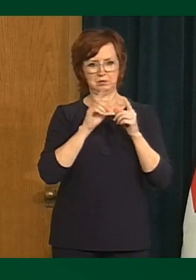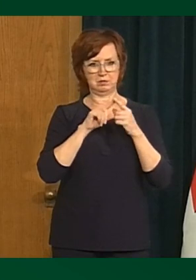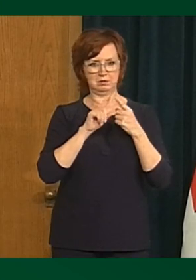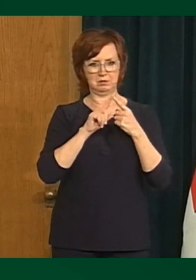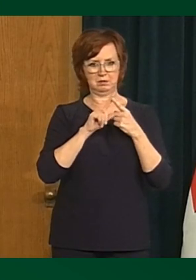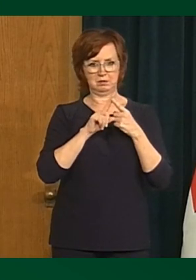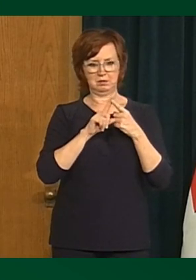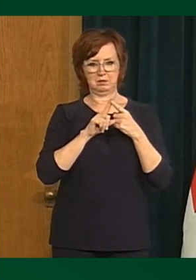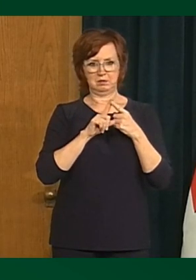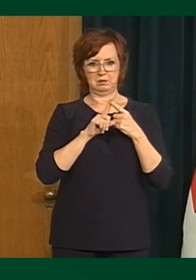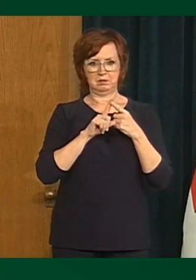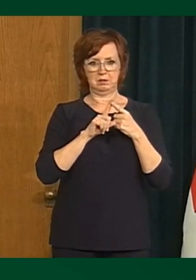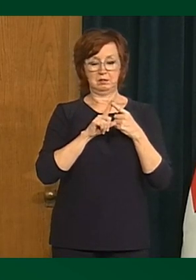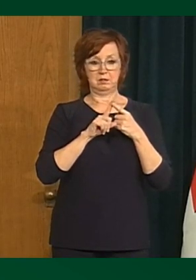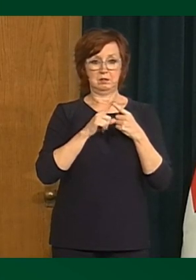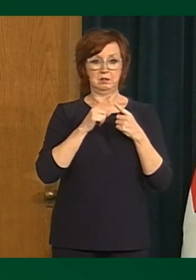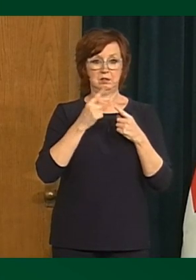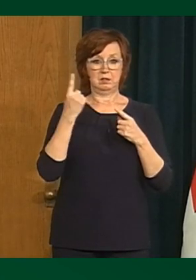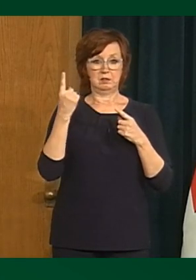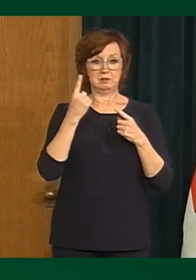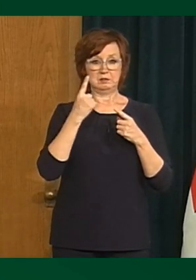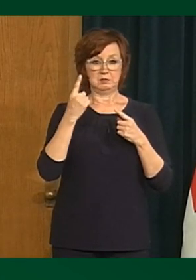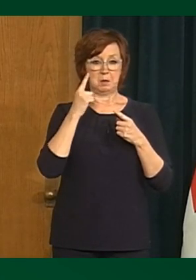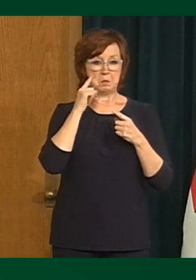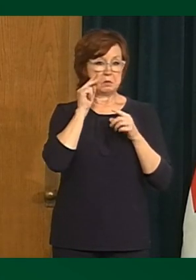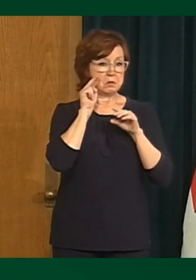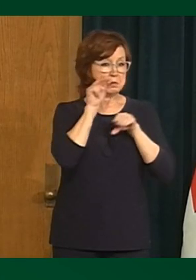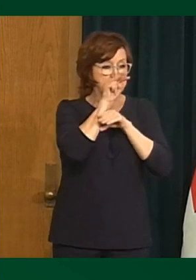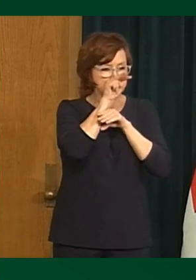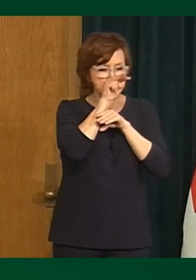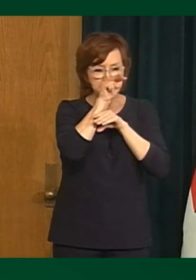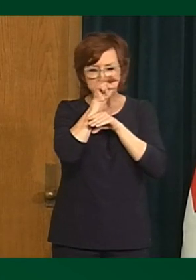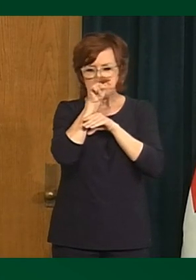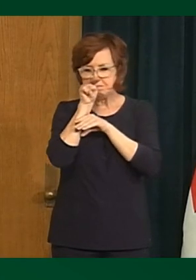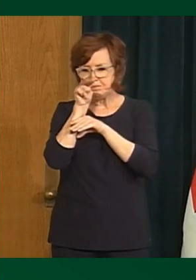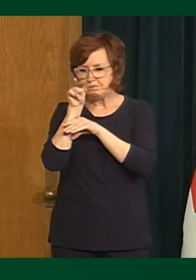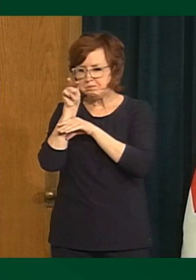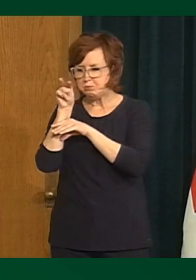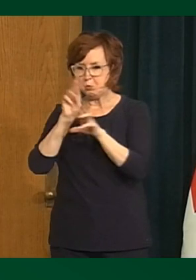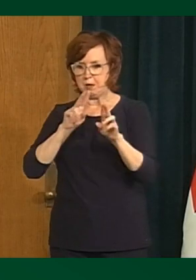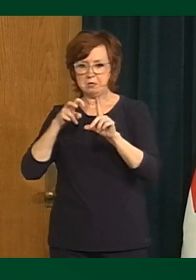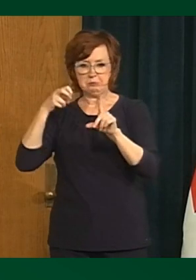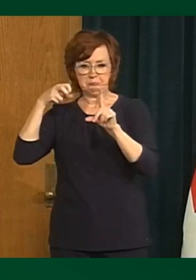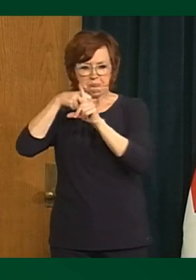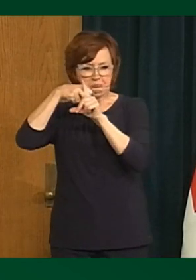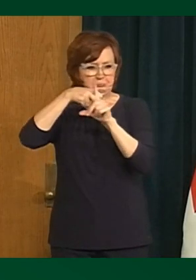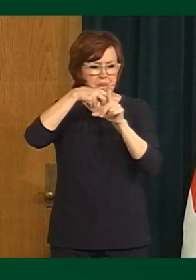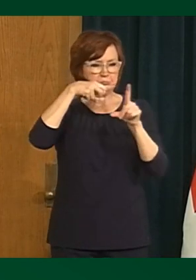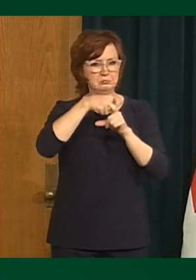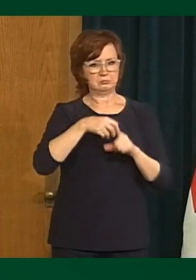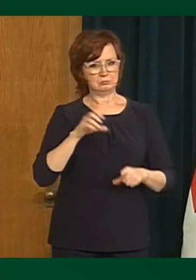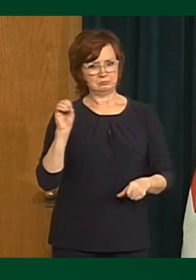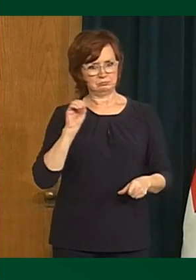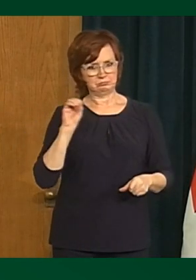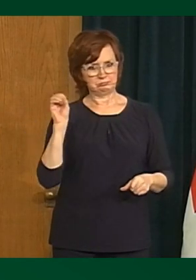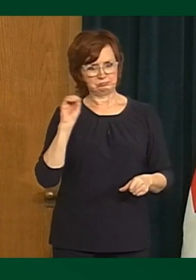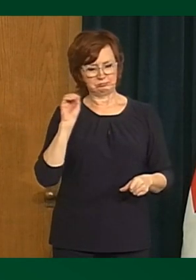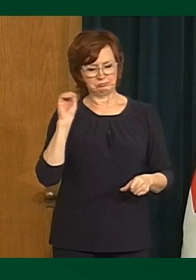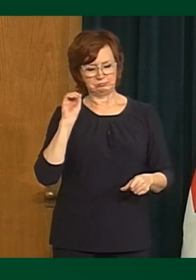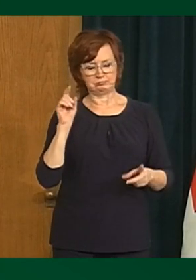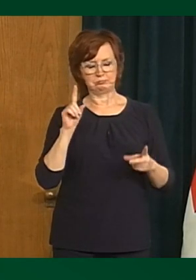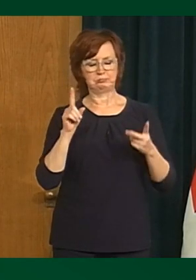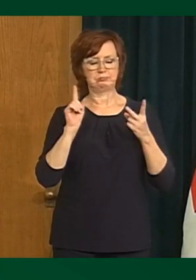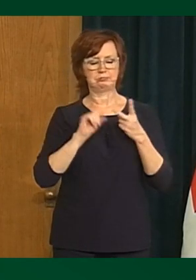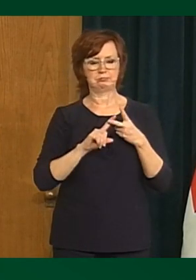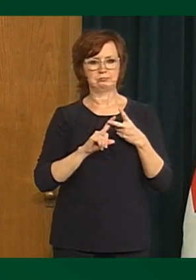for not adhering to the public health recommendations, for sure the recommendations or the orders that are in place. Any visits